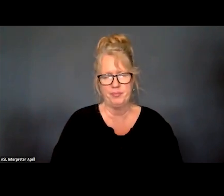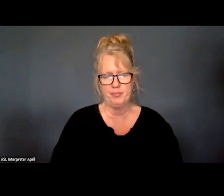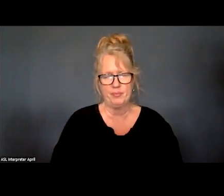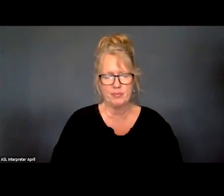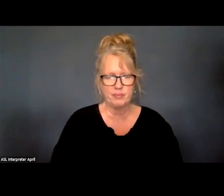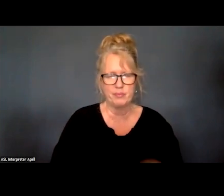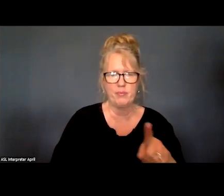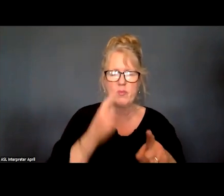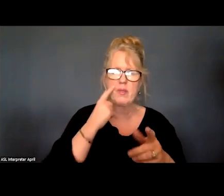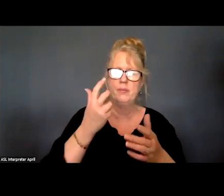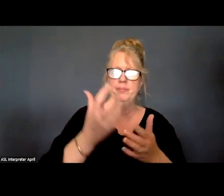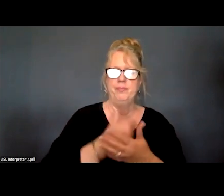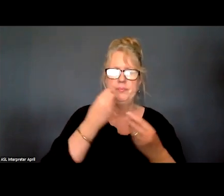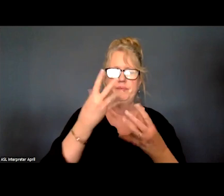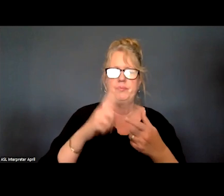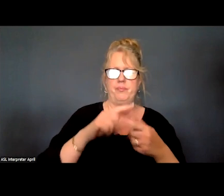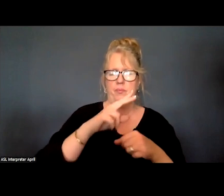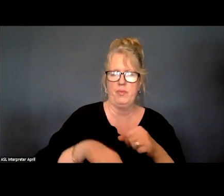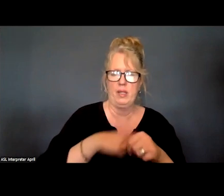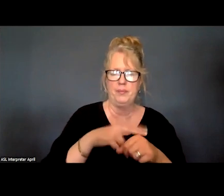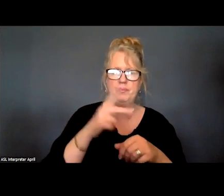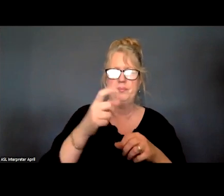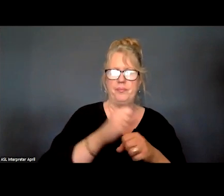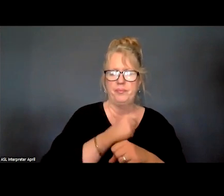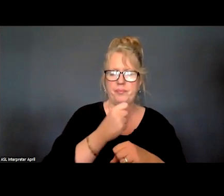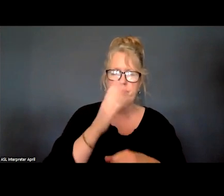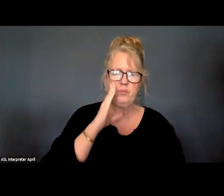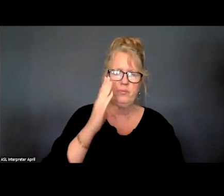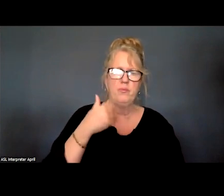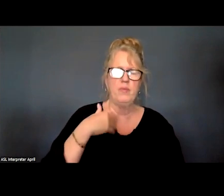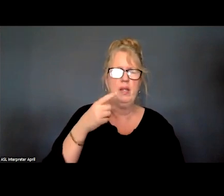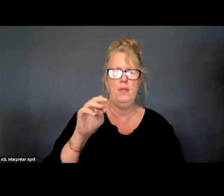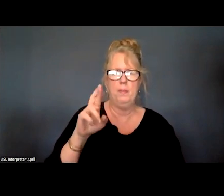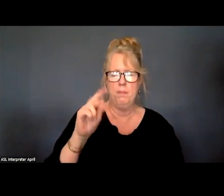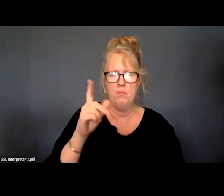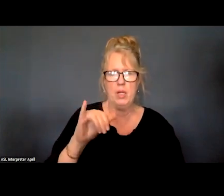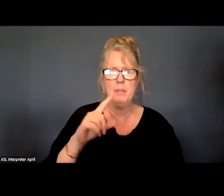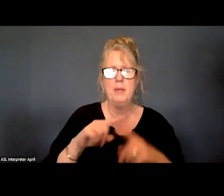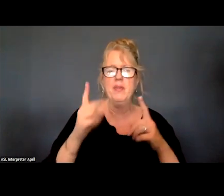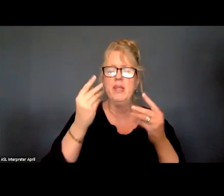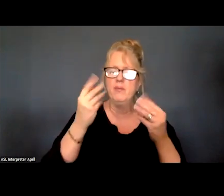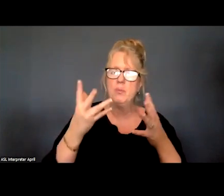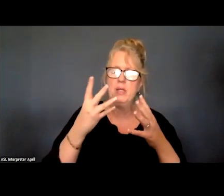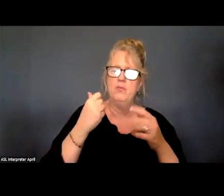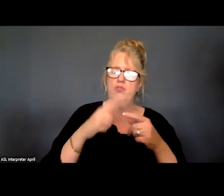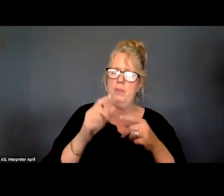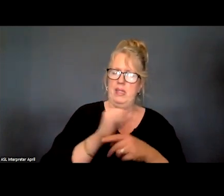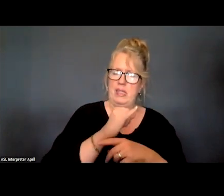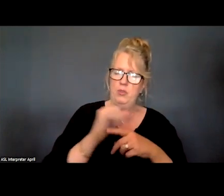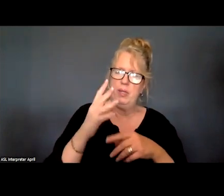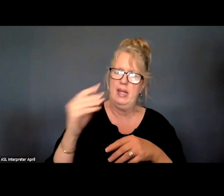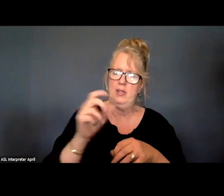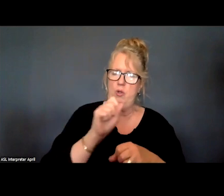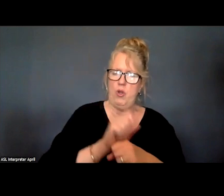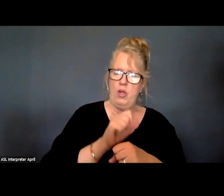By utilizing data from the National Vital Statistics System multiple cause mortality file, which has descendant data by usual industry and occupation, we were